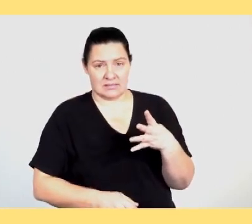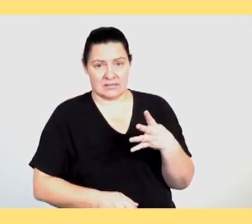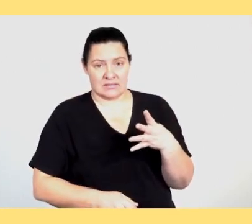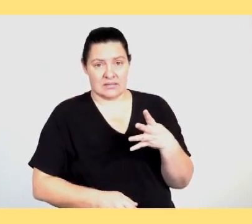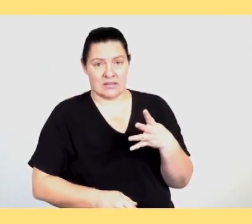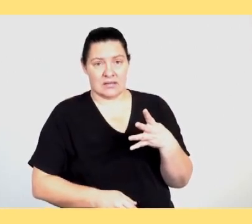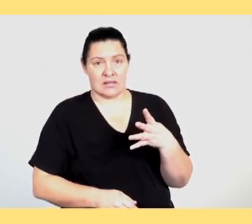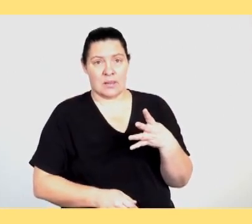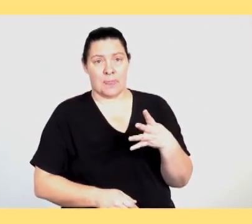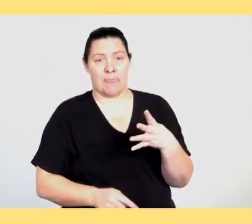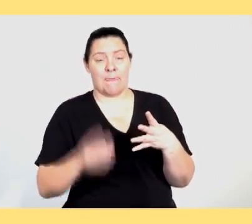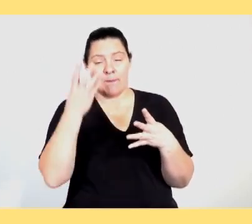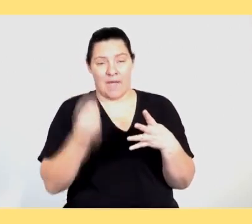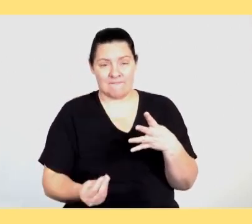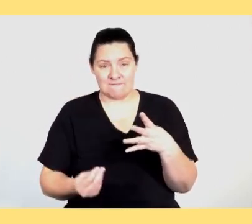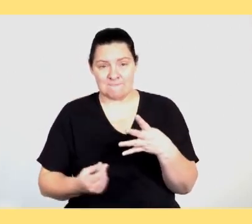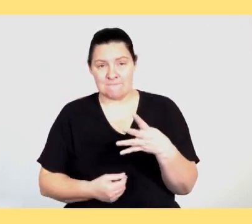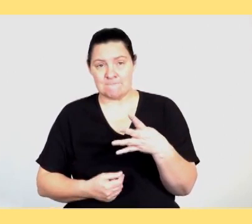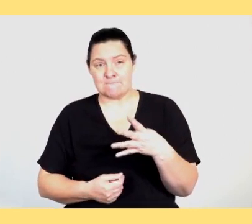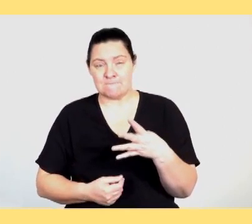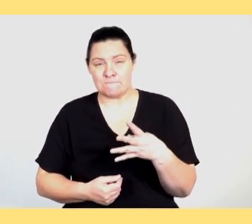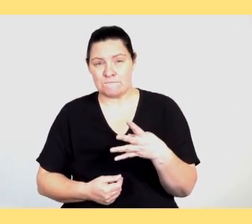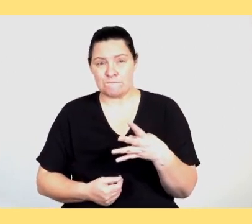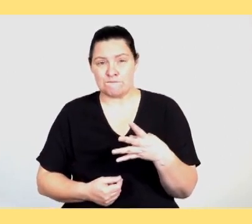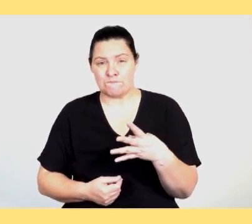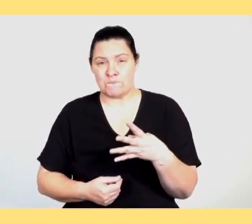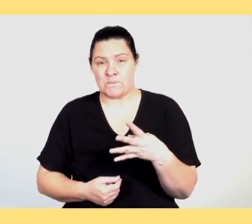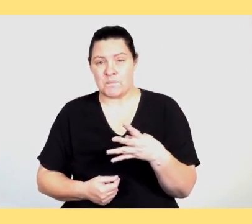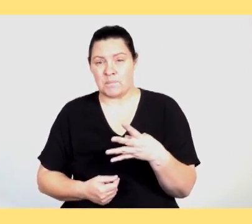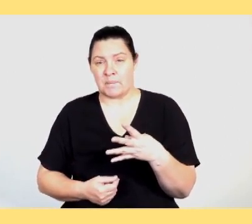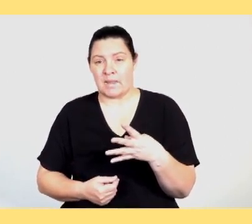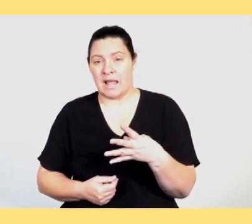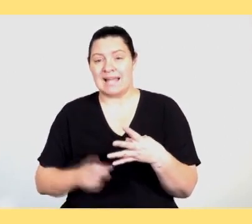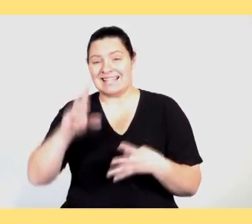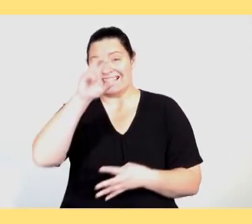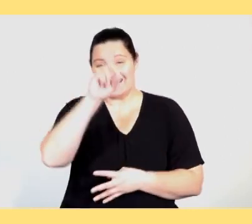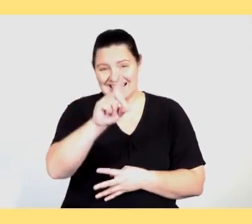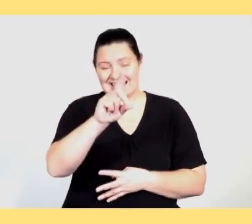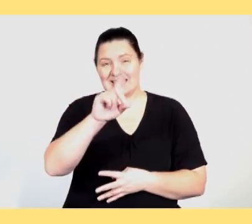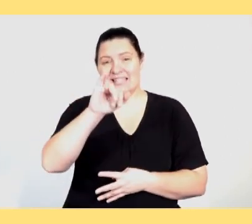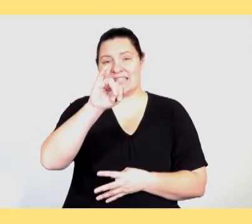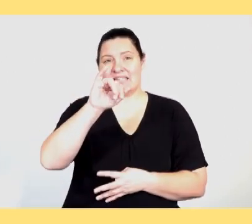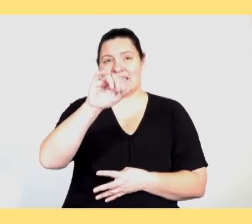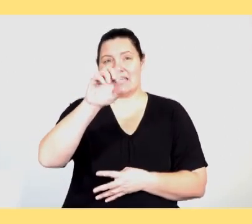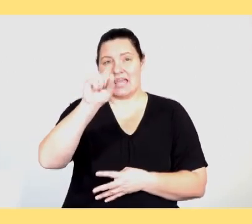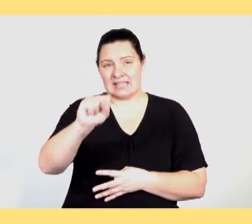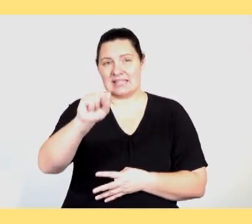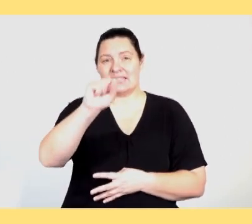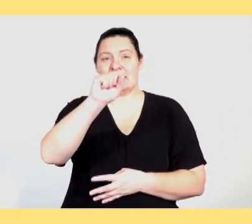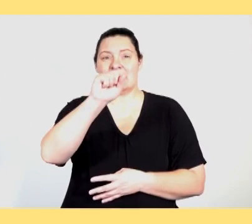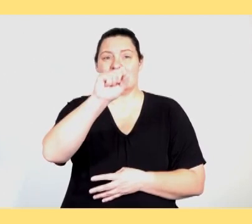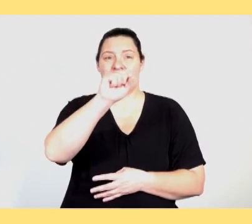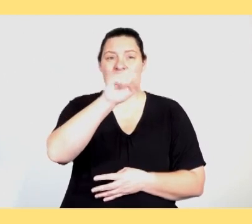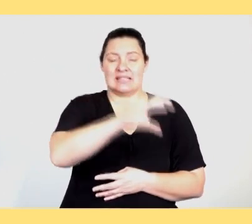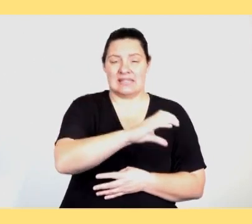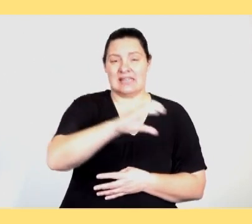accounts are going to be affected, and we are talking the discount. All right, so